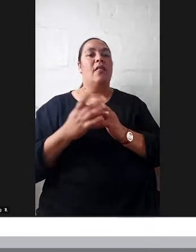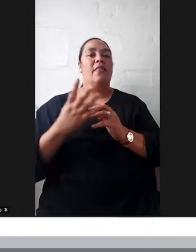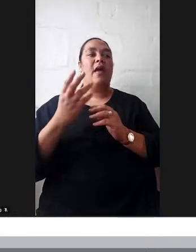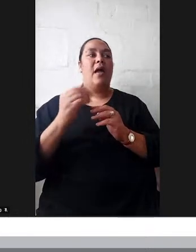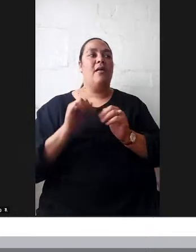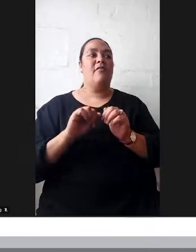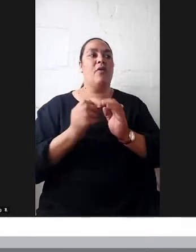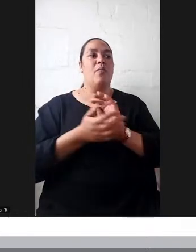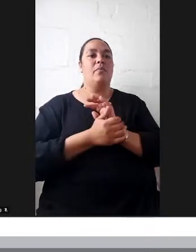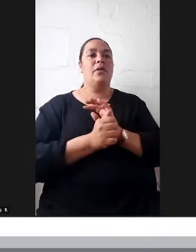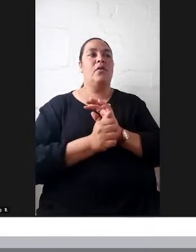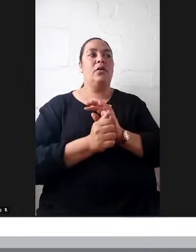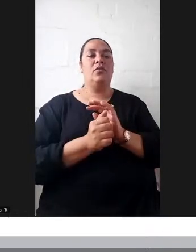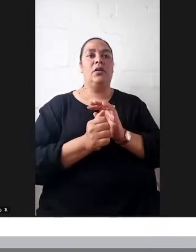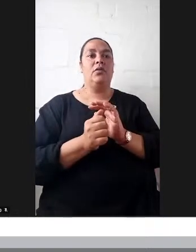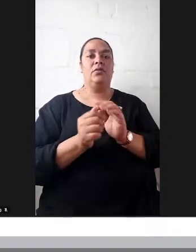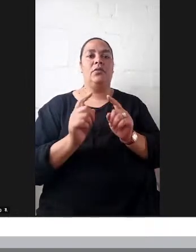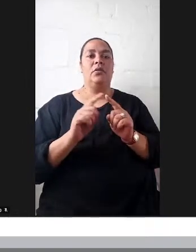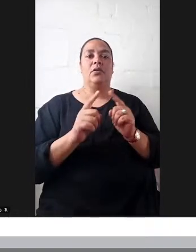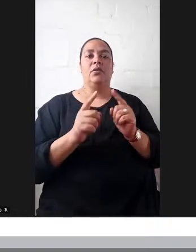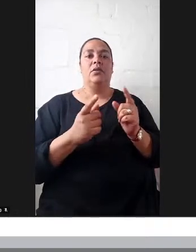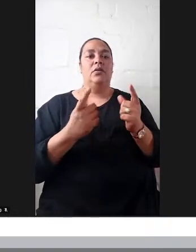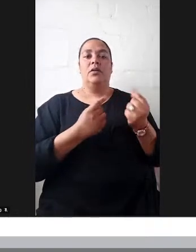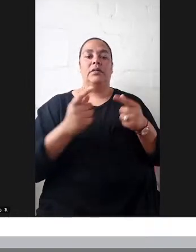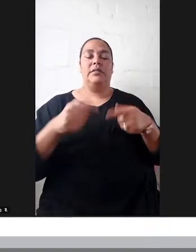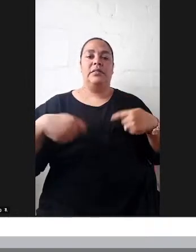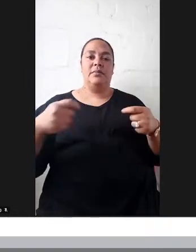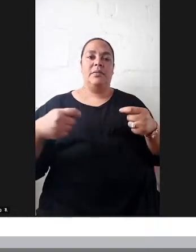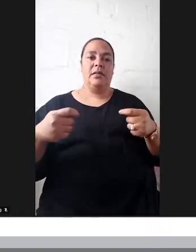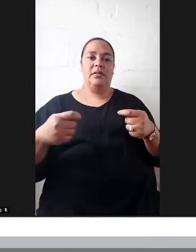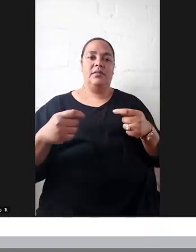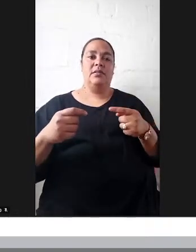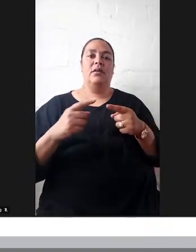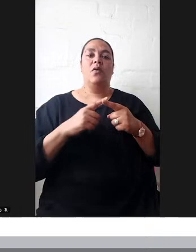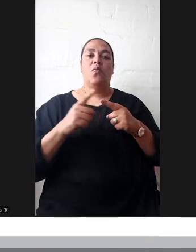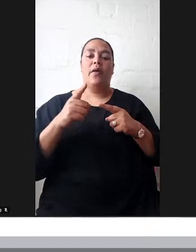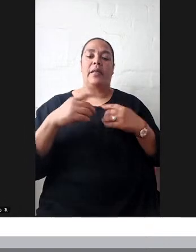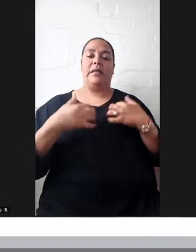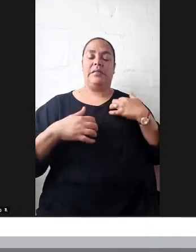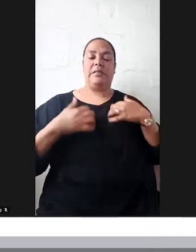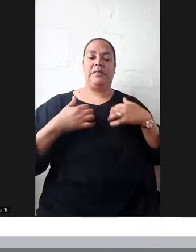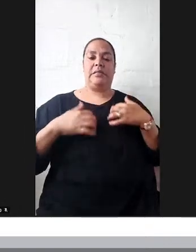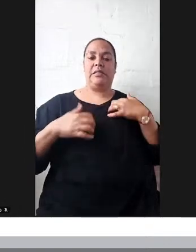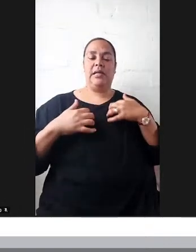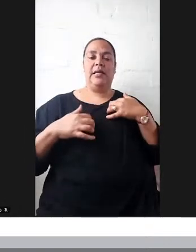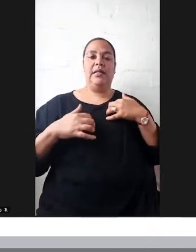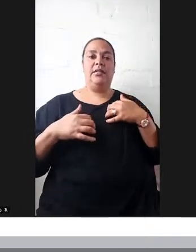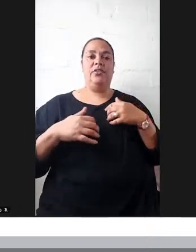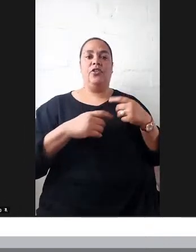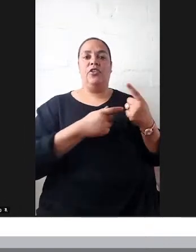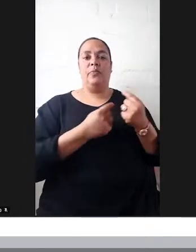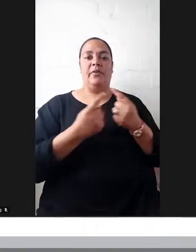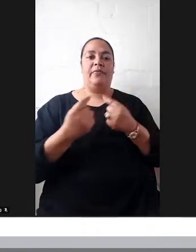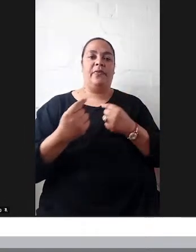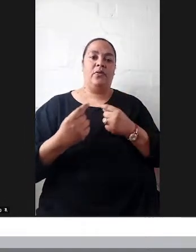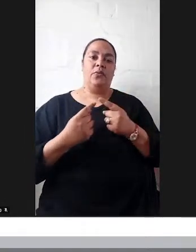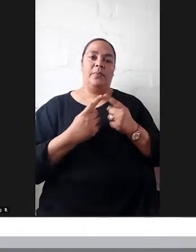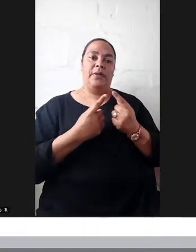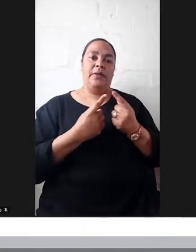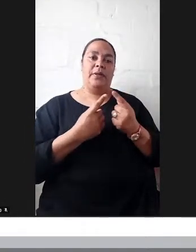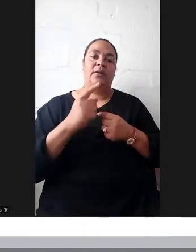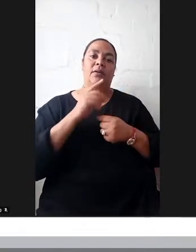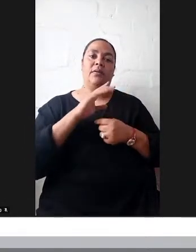of overspending, or from what we have, we're in anticipating, you know, having to